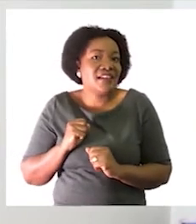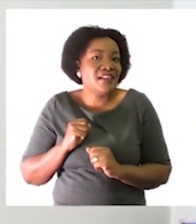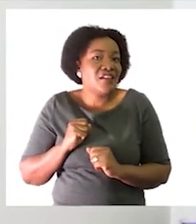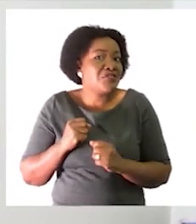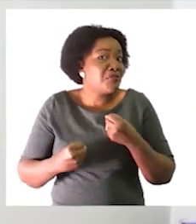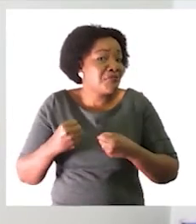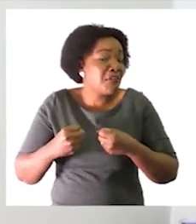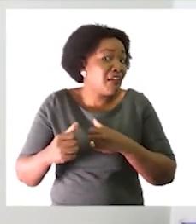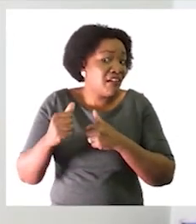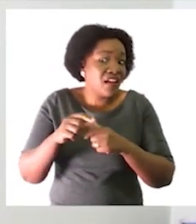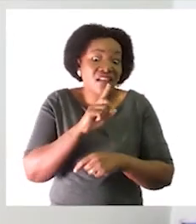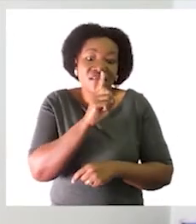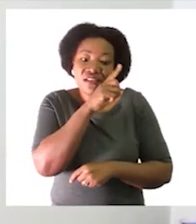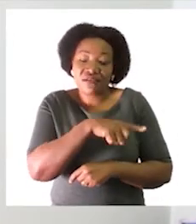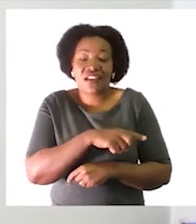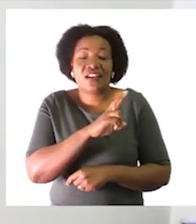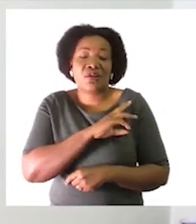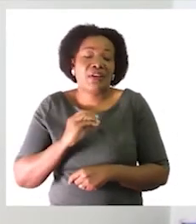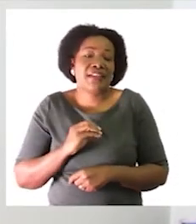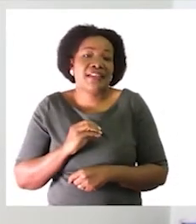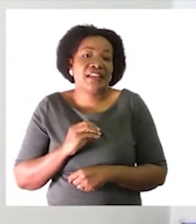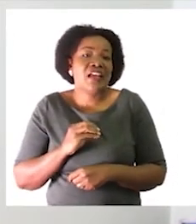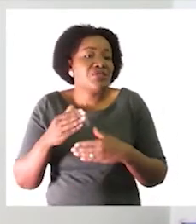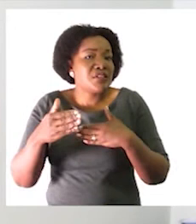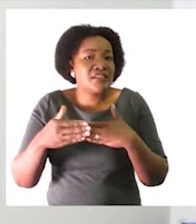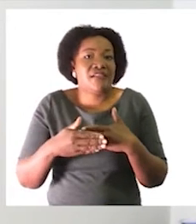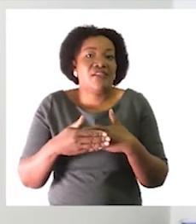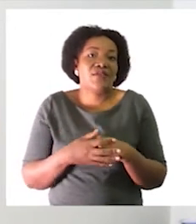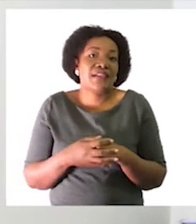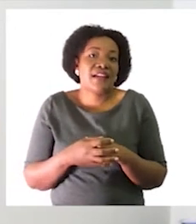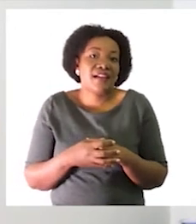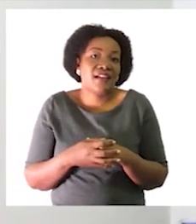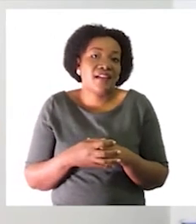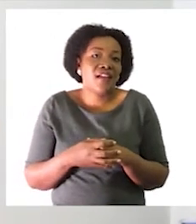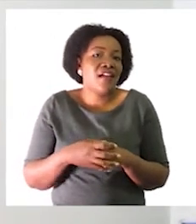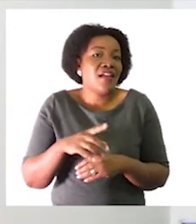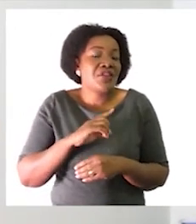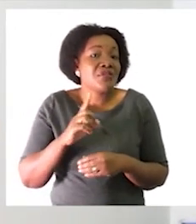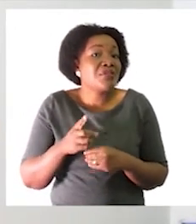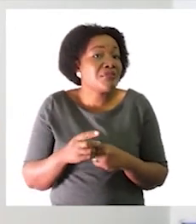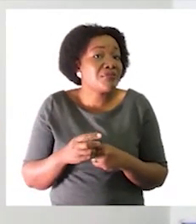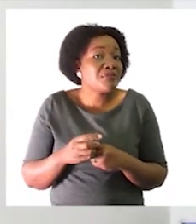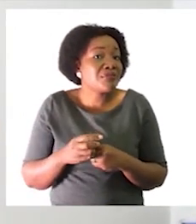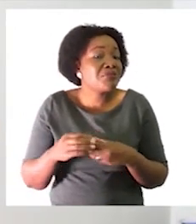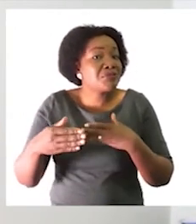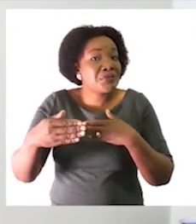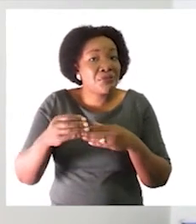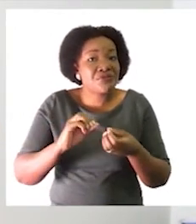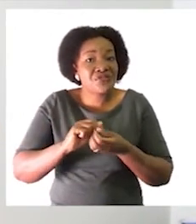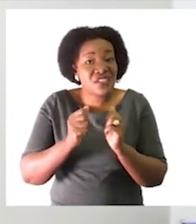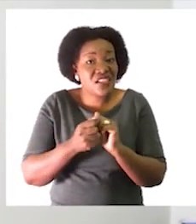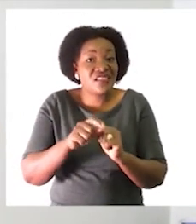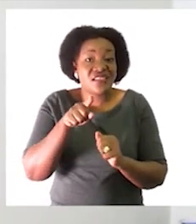you have to run to this house because this one is the nearest one. So it means if you have to round off number